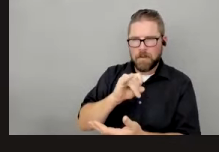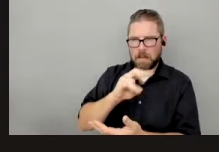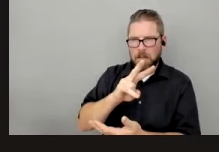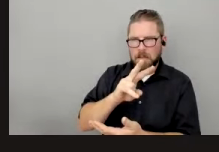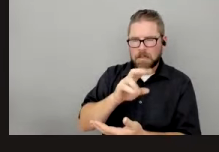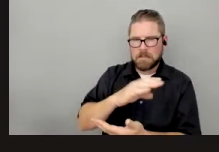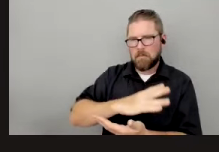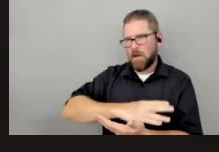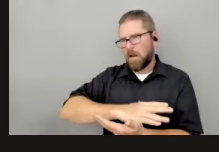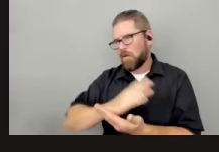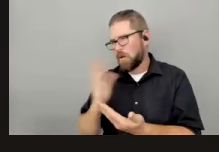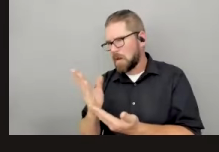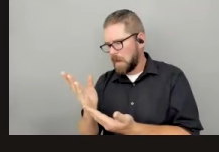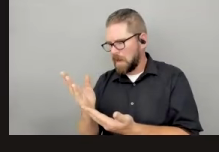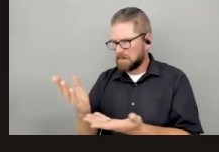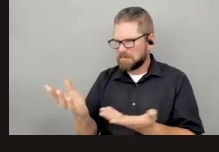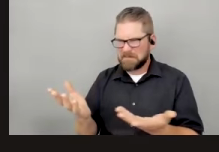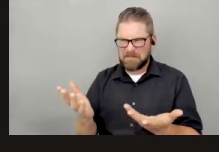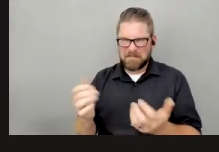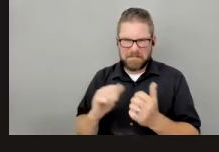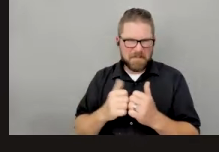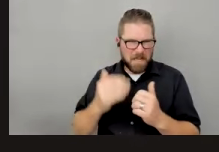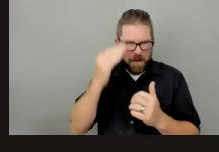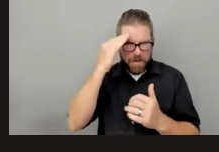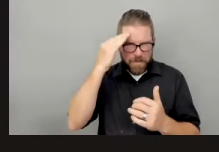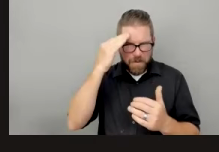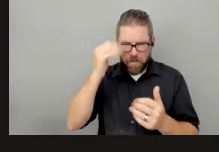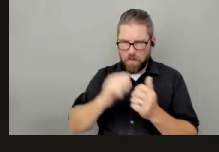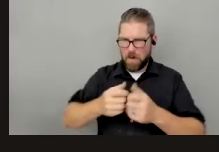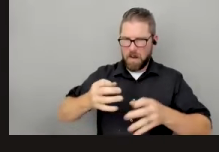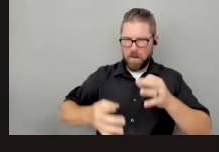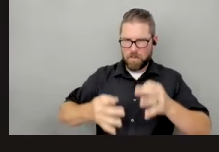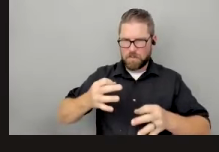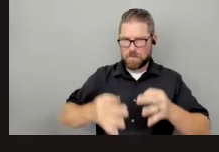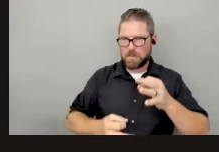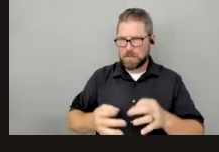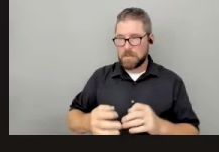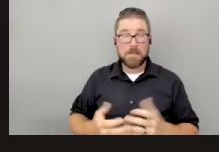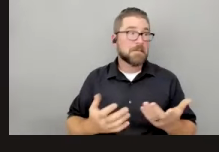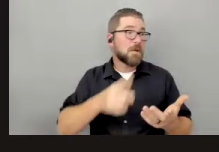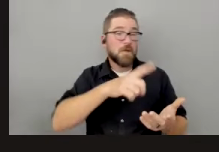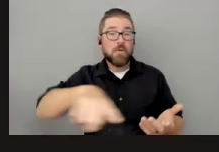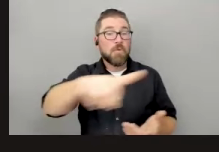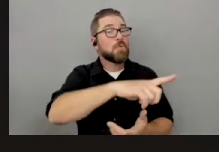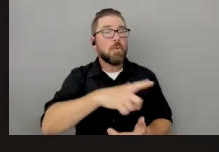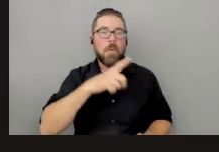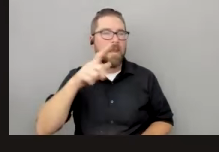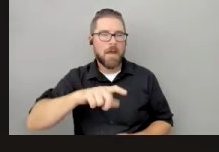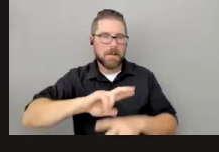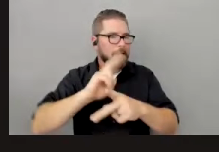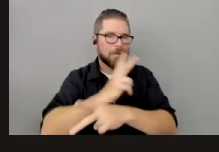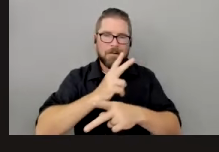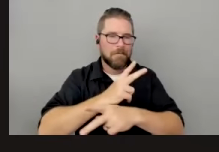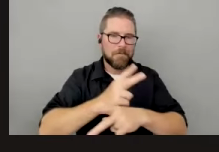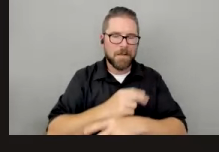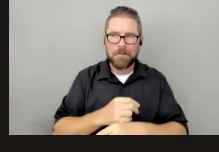You don't have to make that determination. That gets to be determined by Gladys and Christine. So you don't have to really